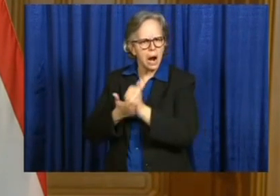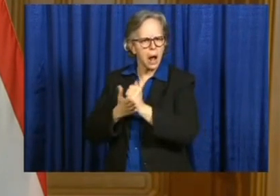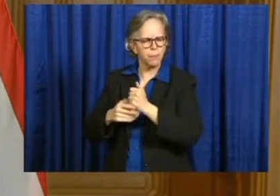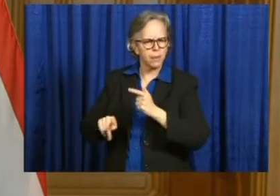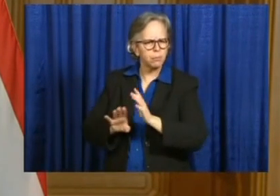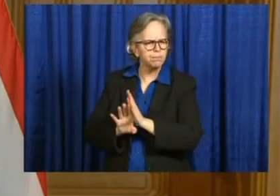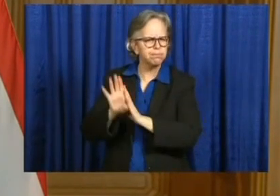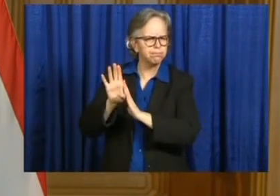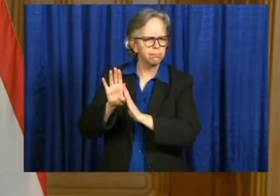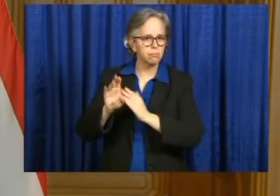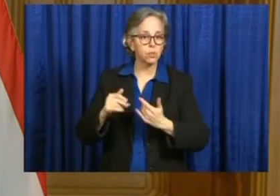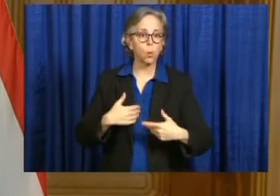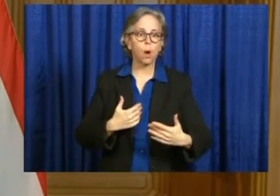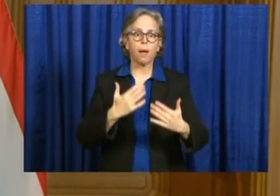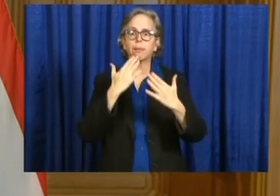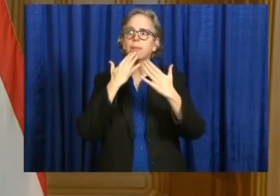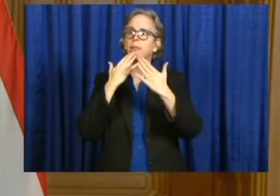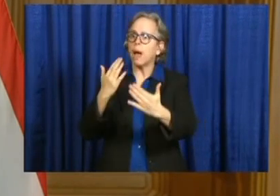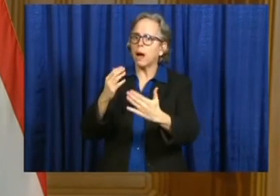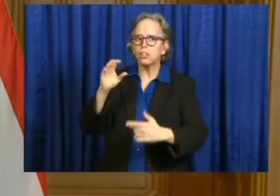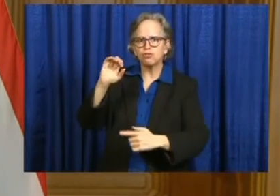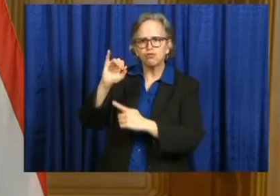get people back to work.